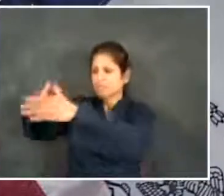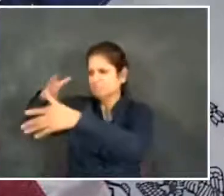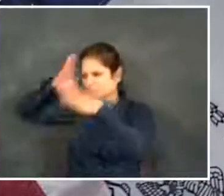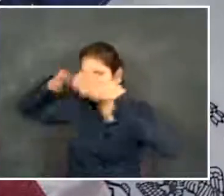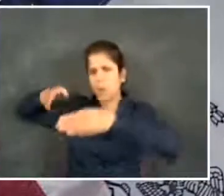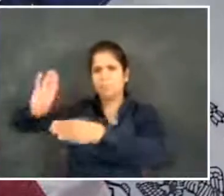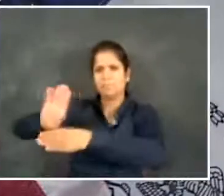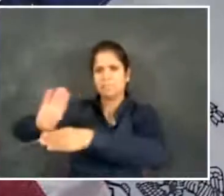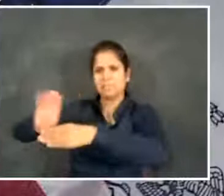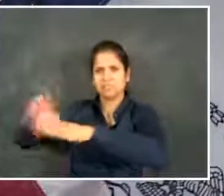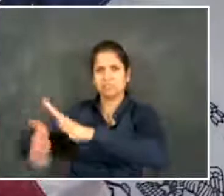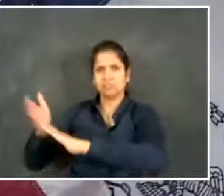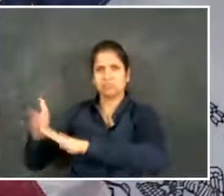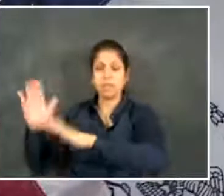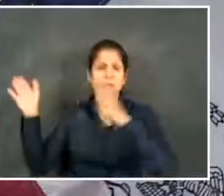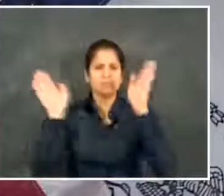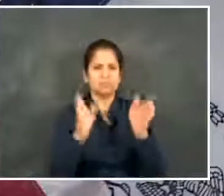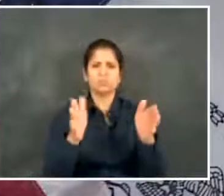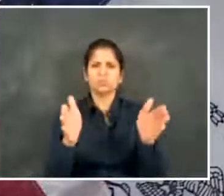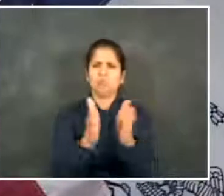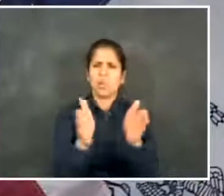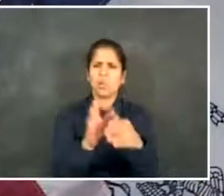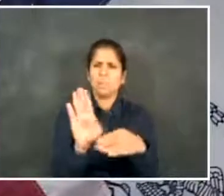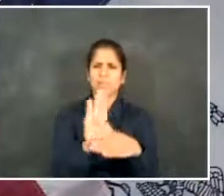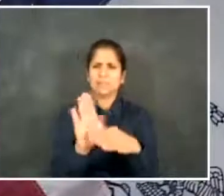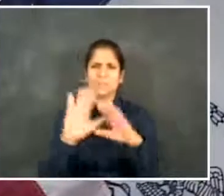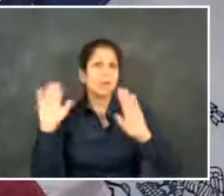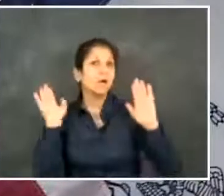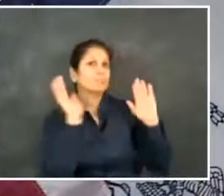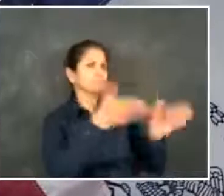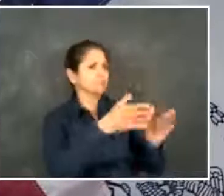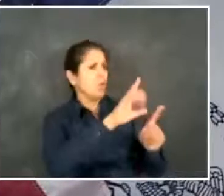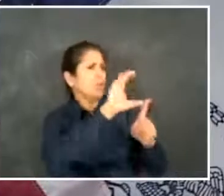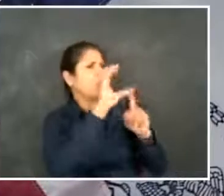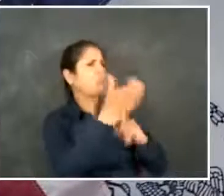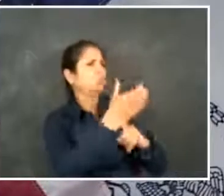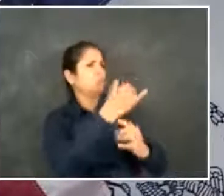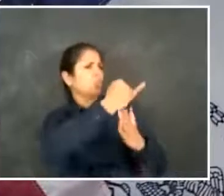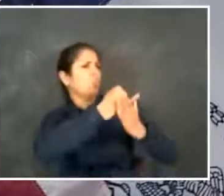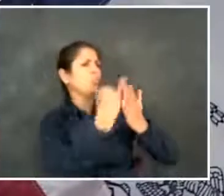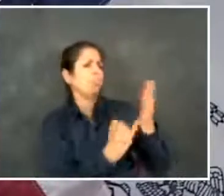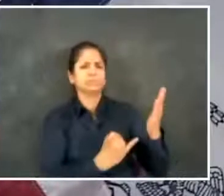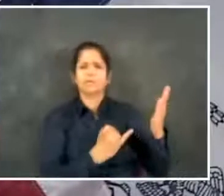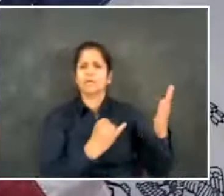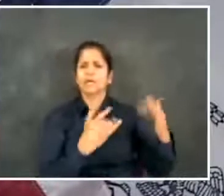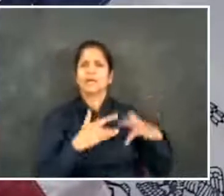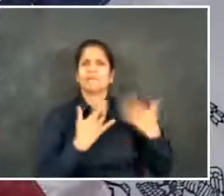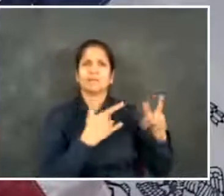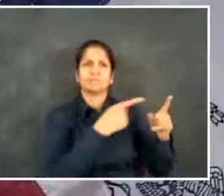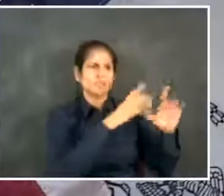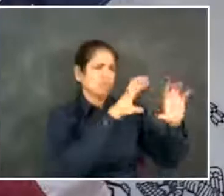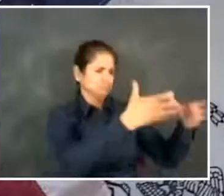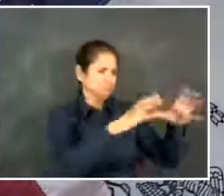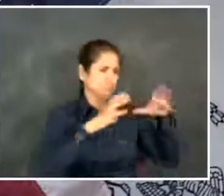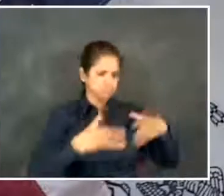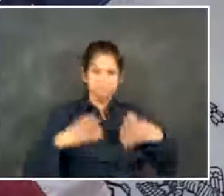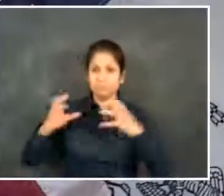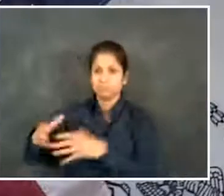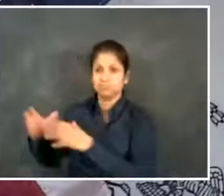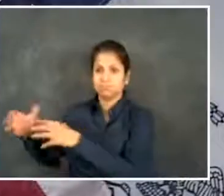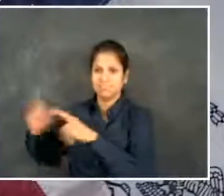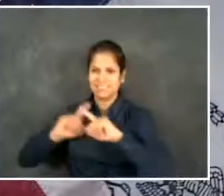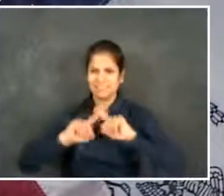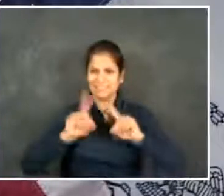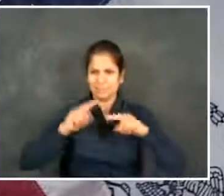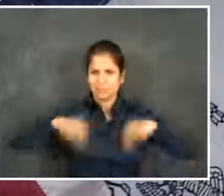the people who are going to be on those committees, and they're going to start doing work immediately to advise us on the restart and then for the longer term.